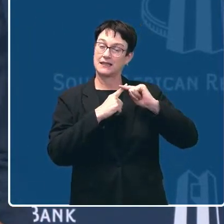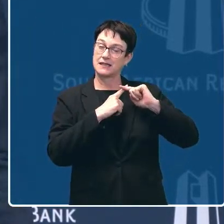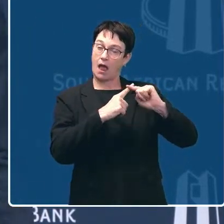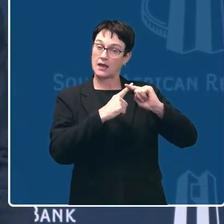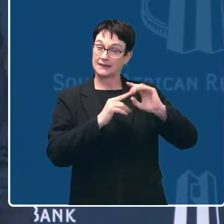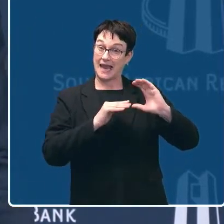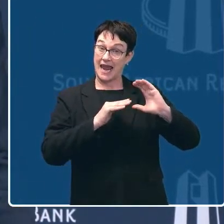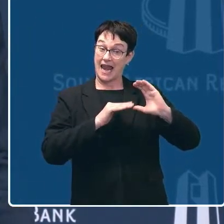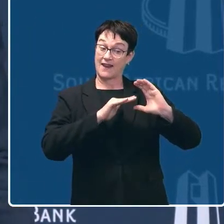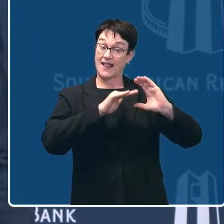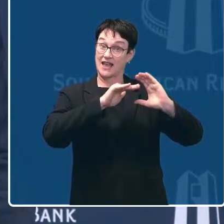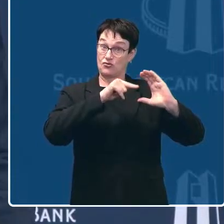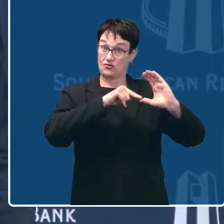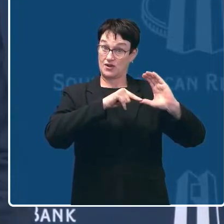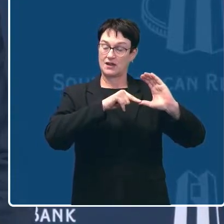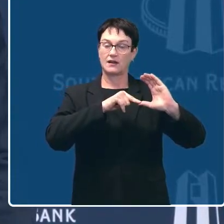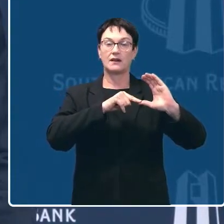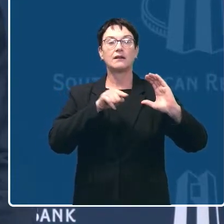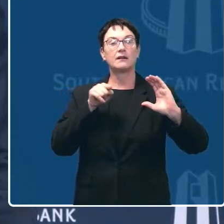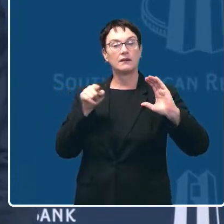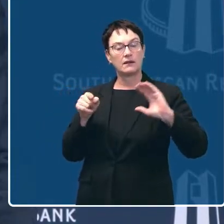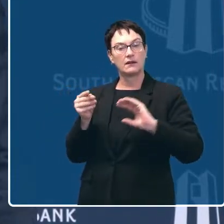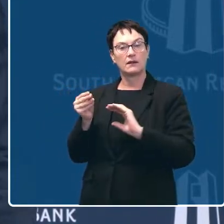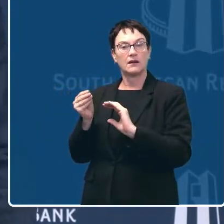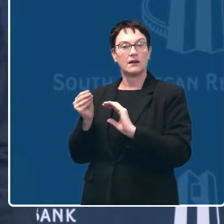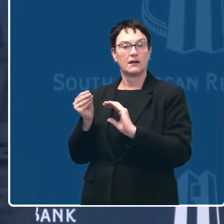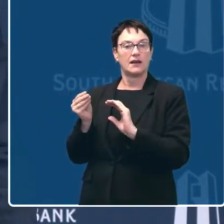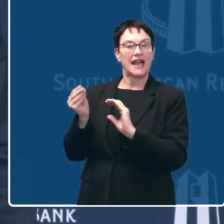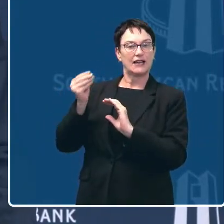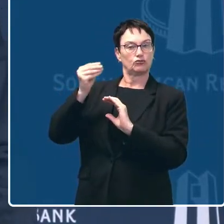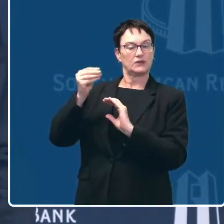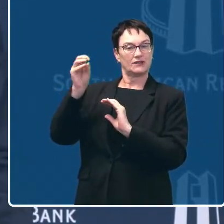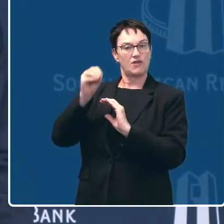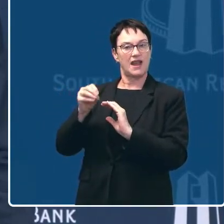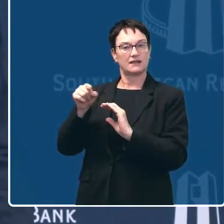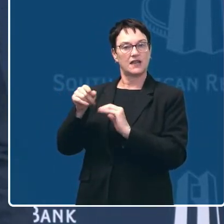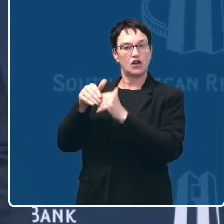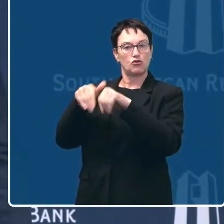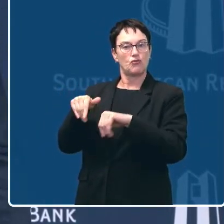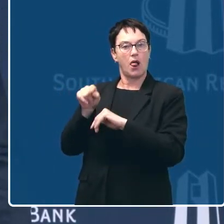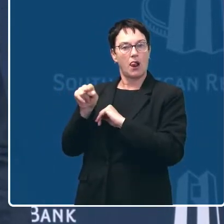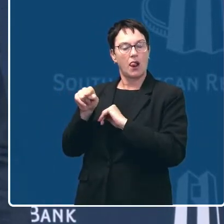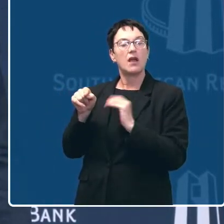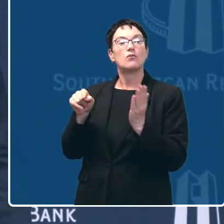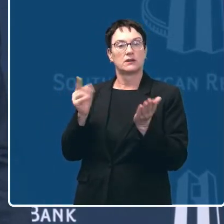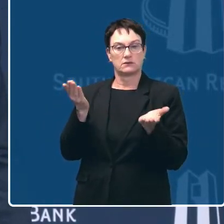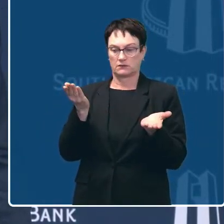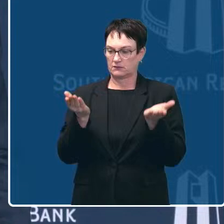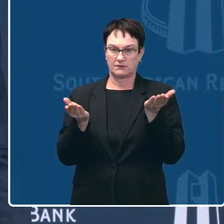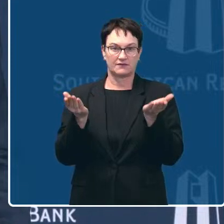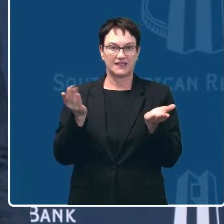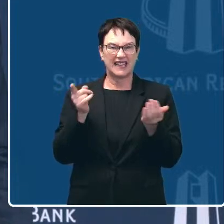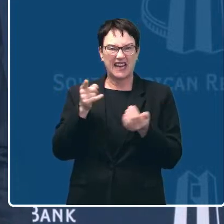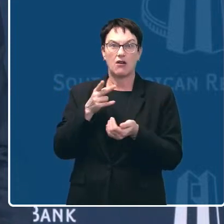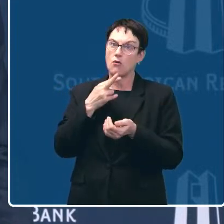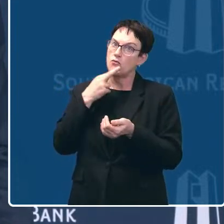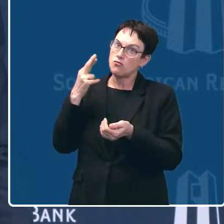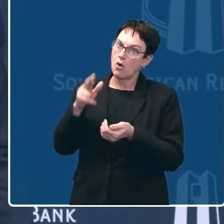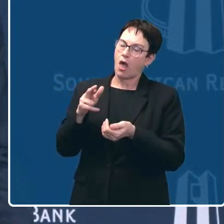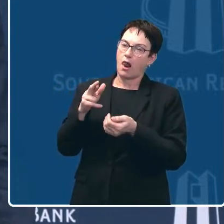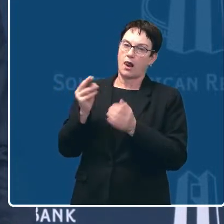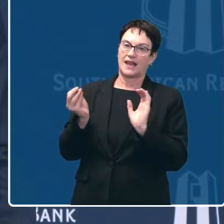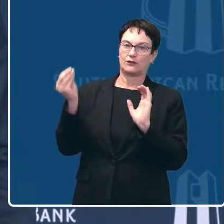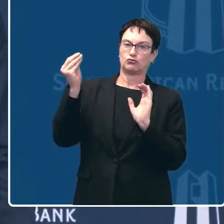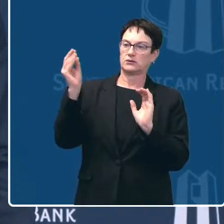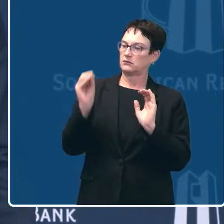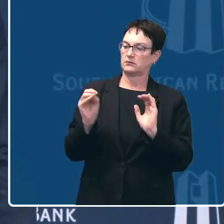plus the neutral interest rate in steady state. What is that neutral real interest rate?